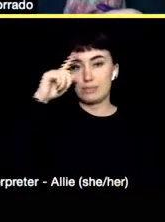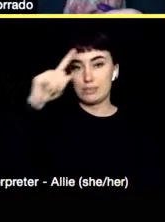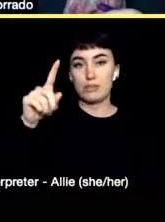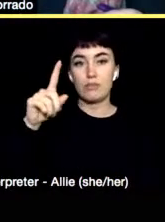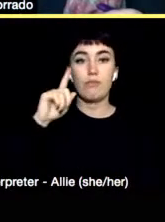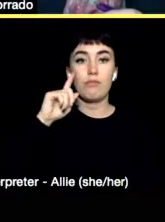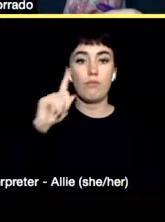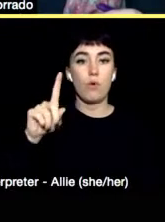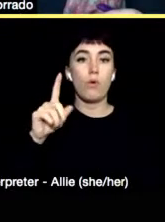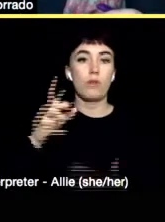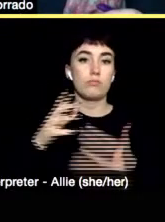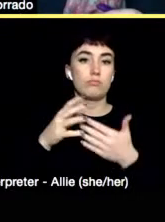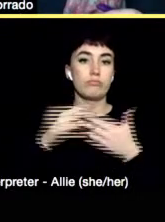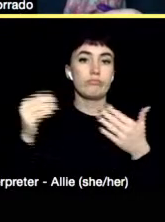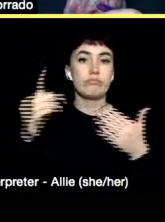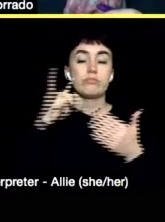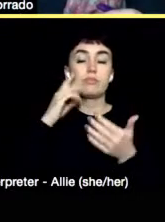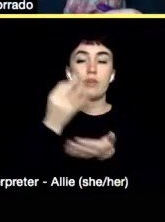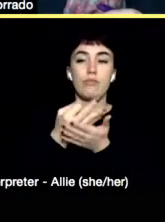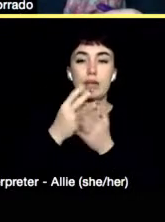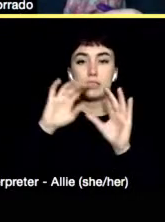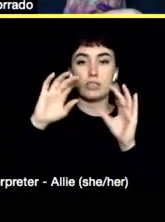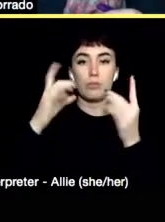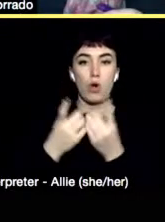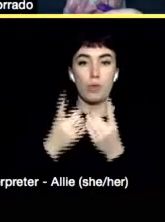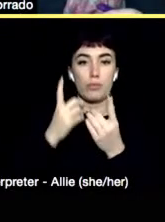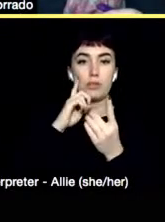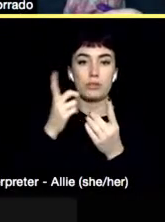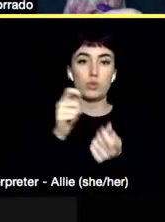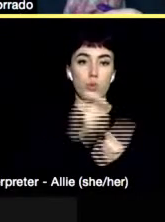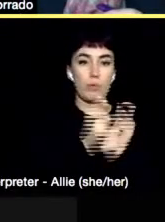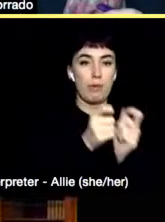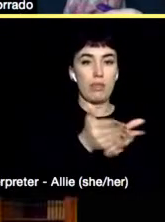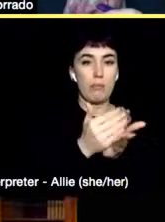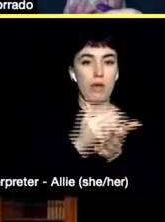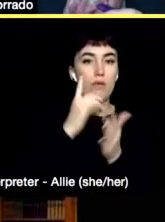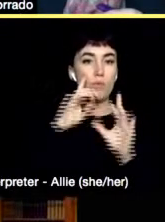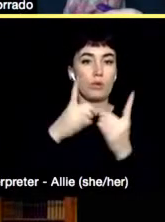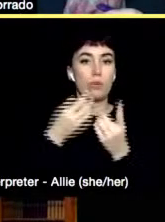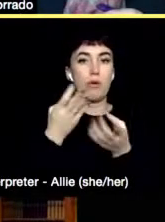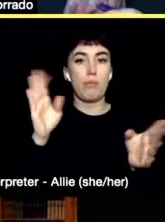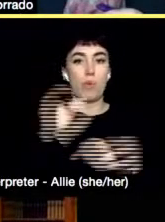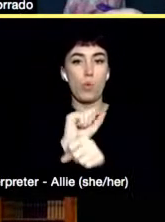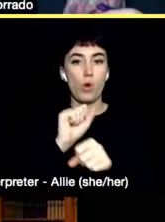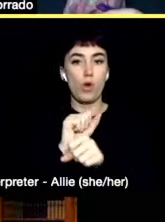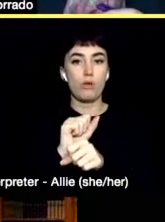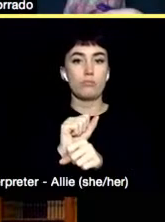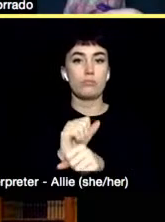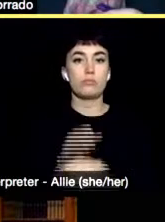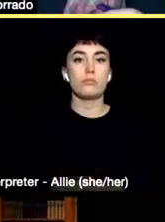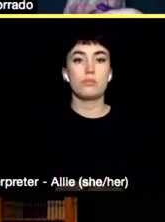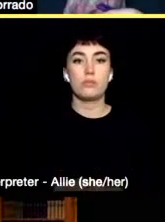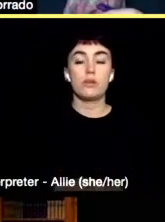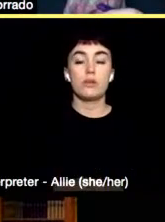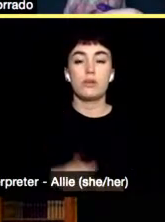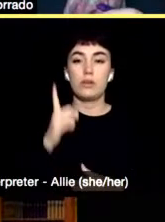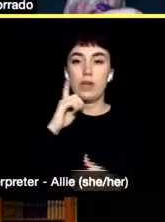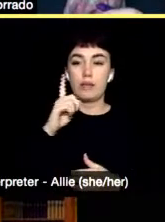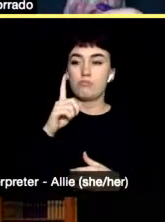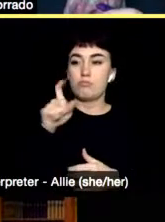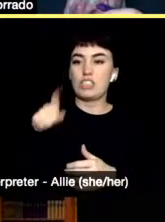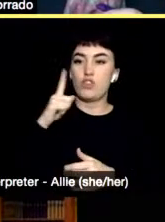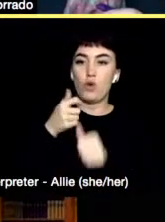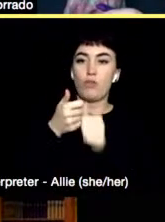$6,640.20, and authorize the Finance Department to amend the budget of the Department of Public Works as necessary for said contract.